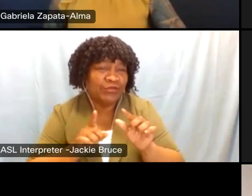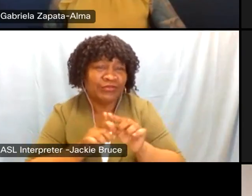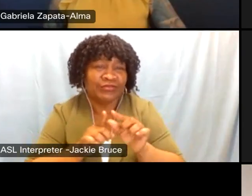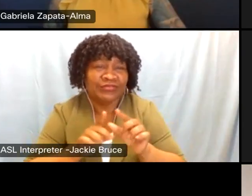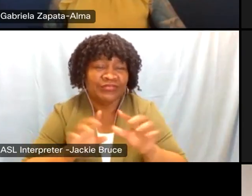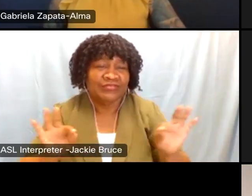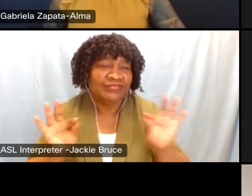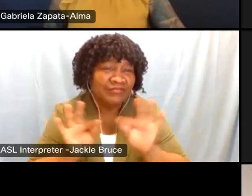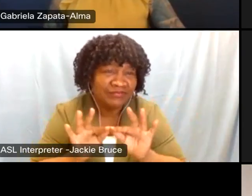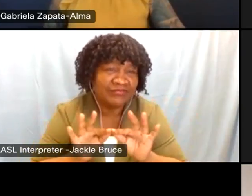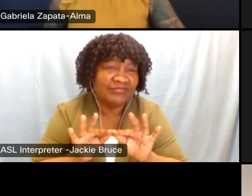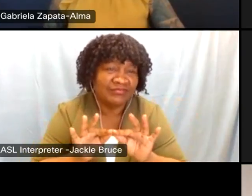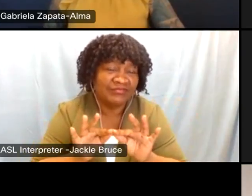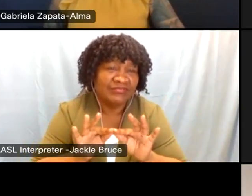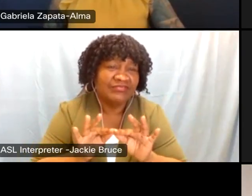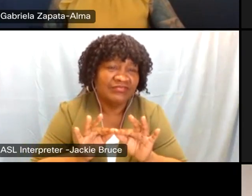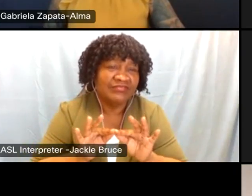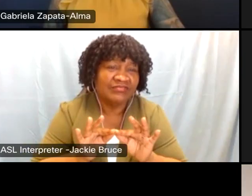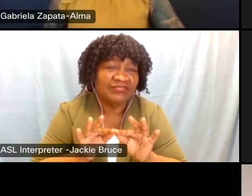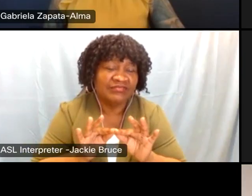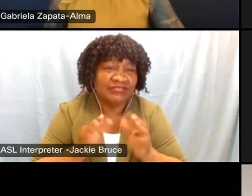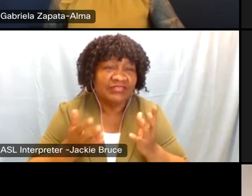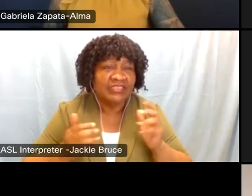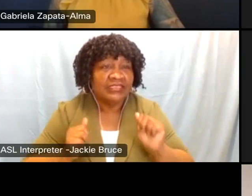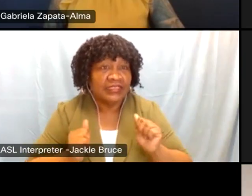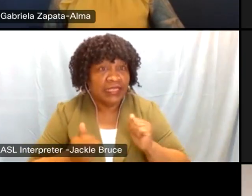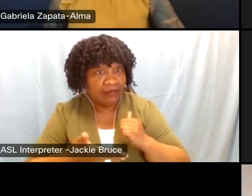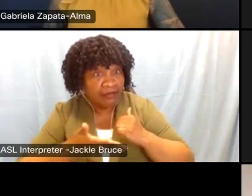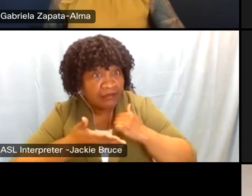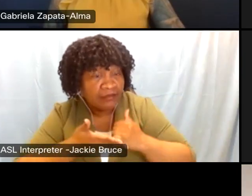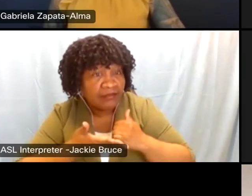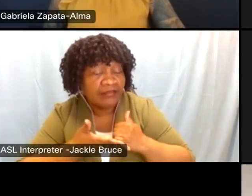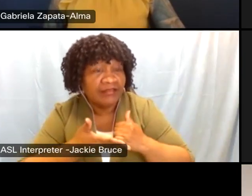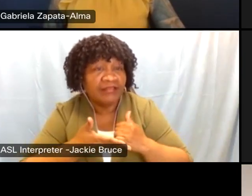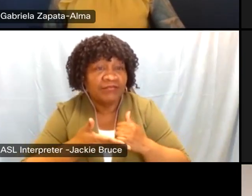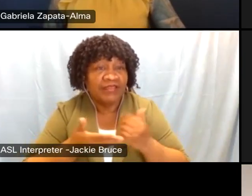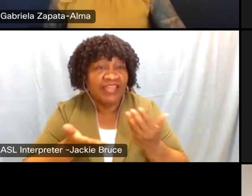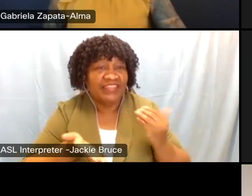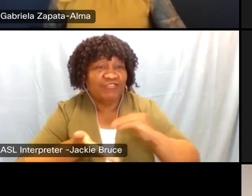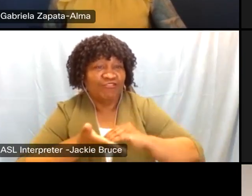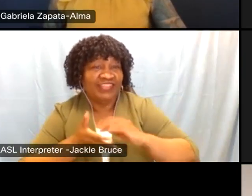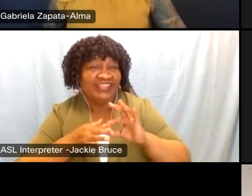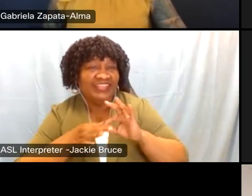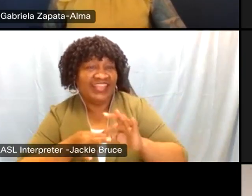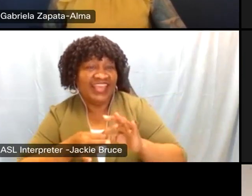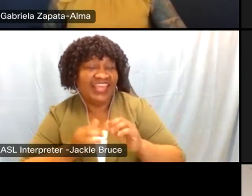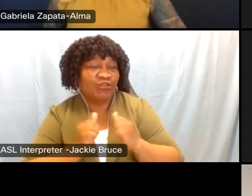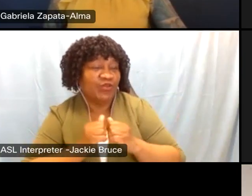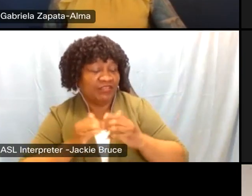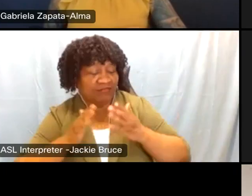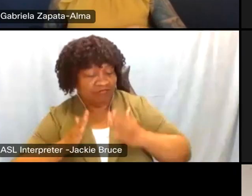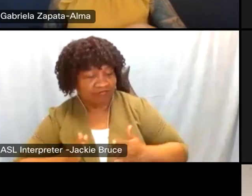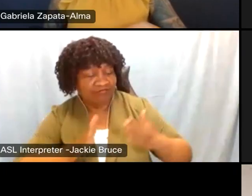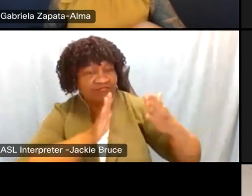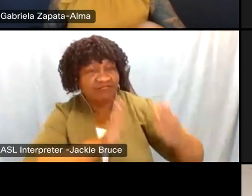and so important, that can fill in and reconnect us with our humanity,